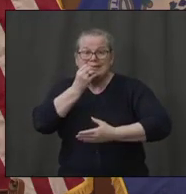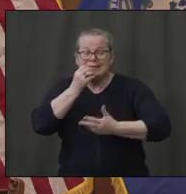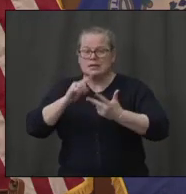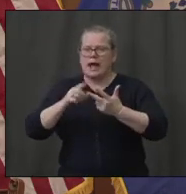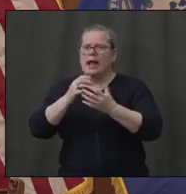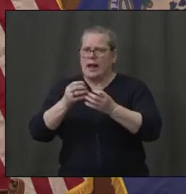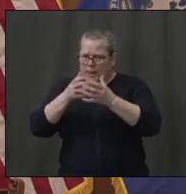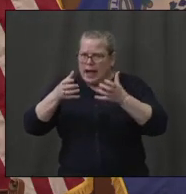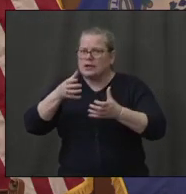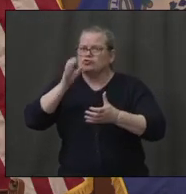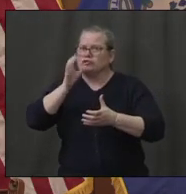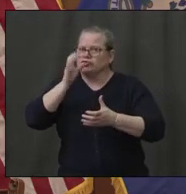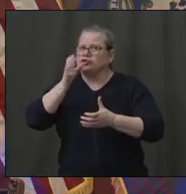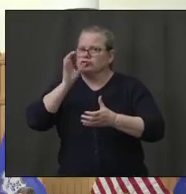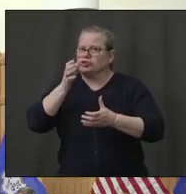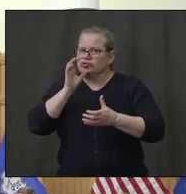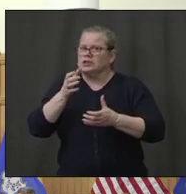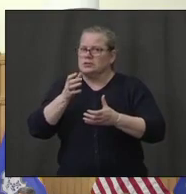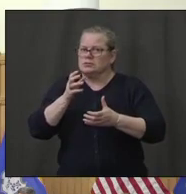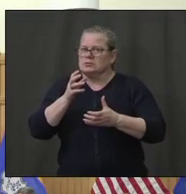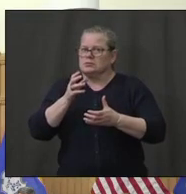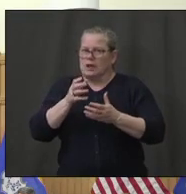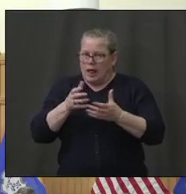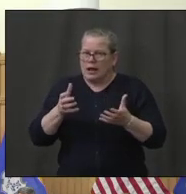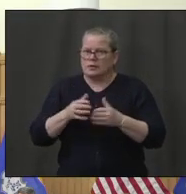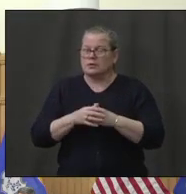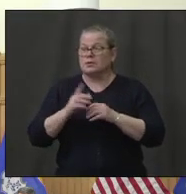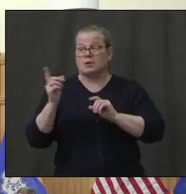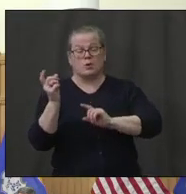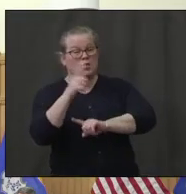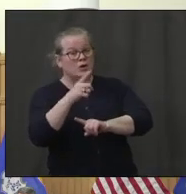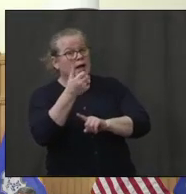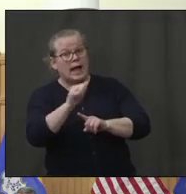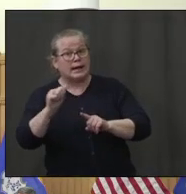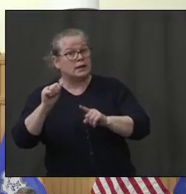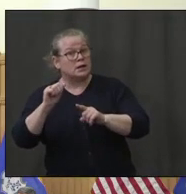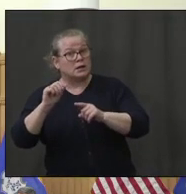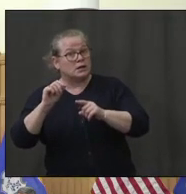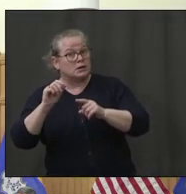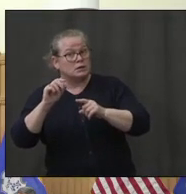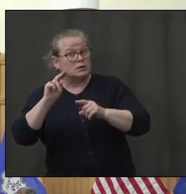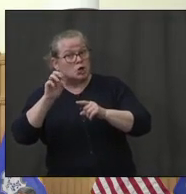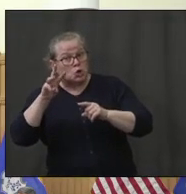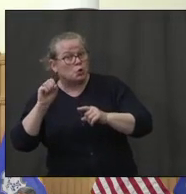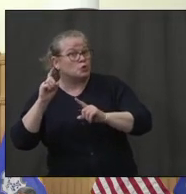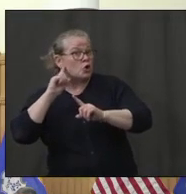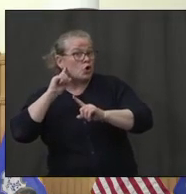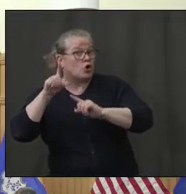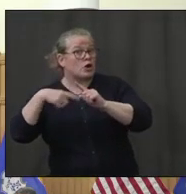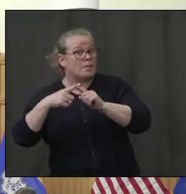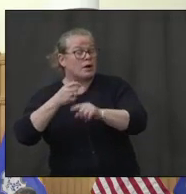of fluids. Have you heard anything about a vaccine or where we're at, or an update, anything positive?